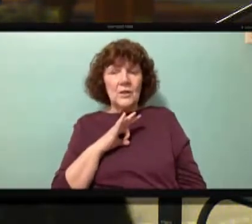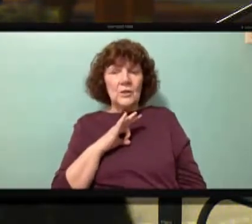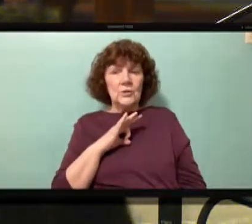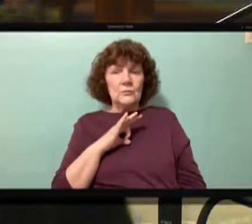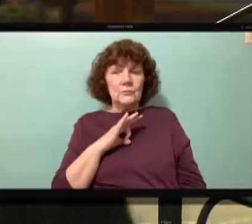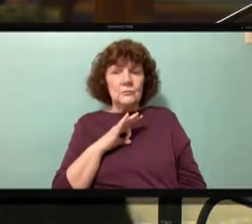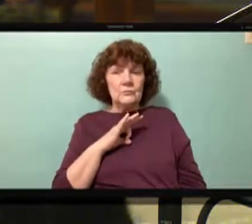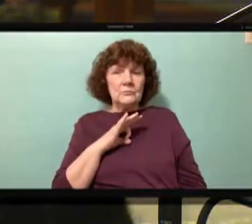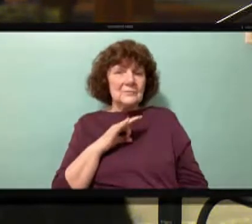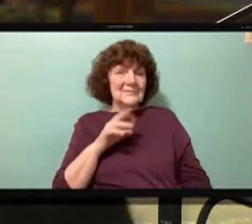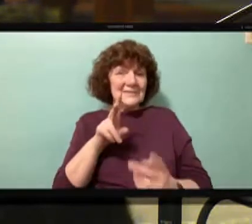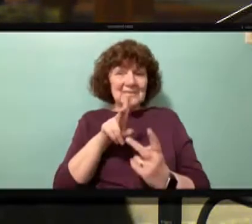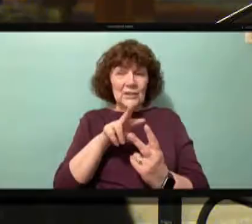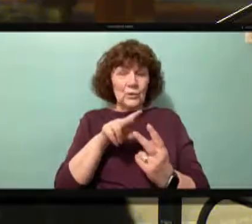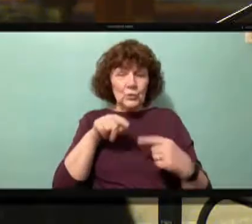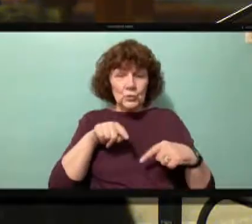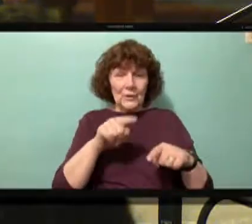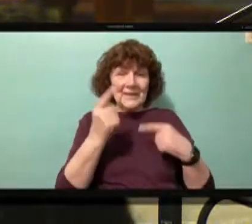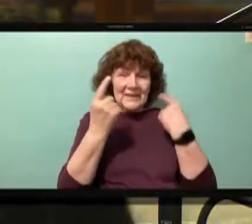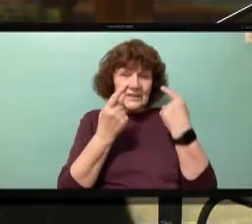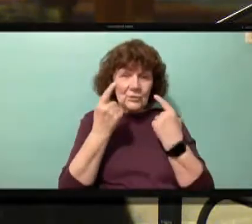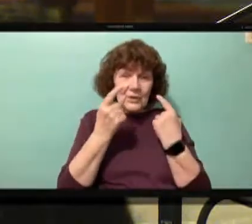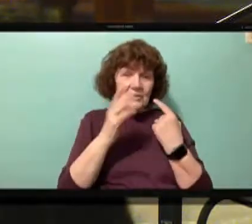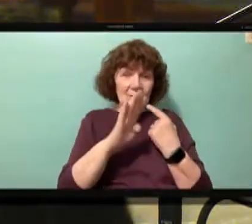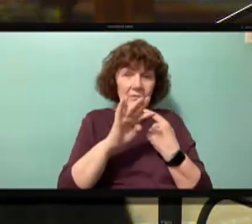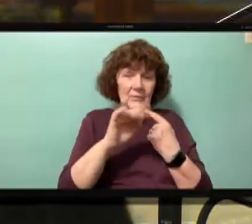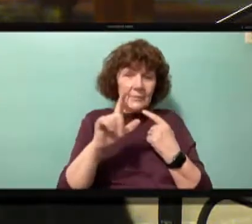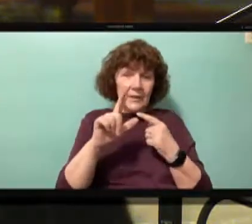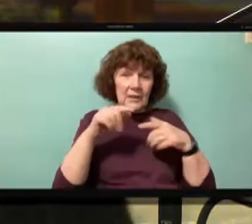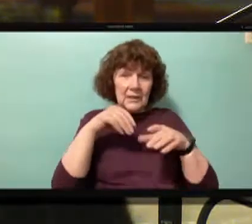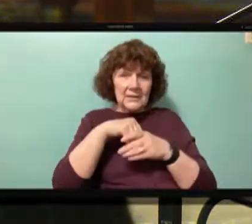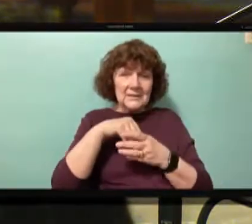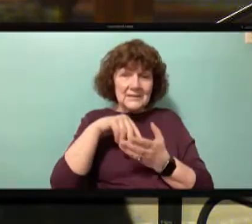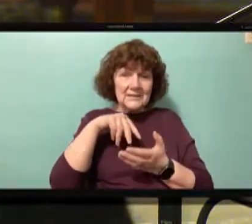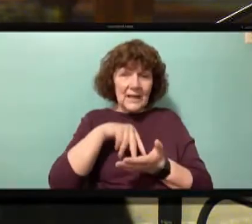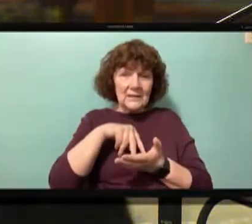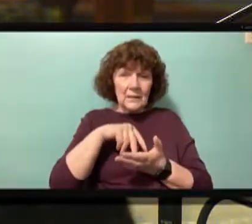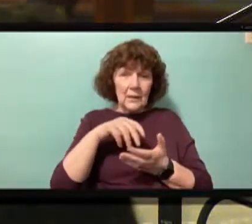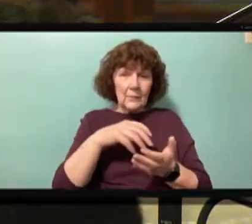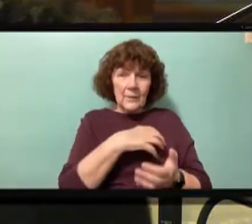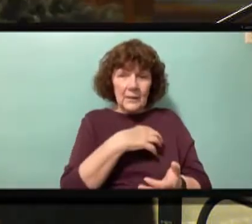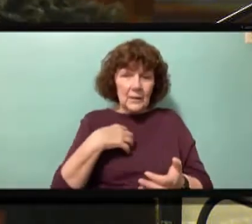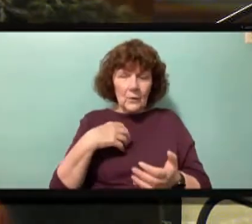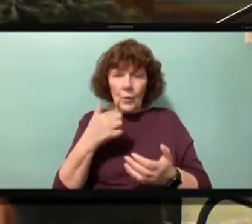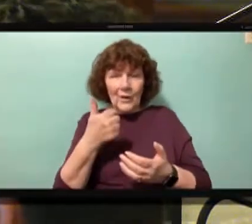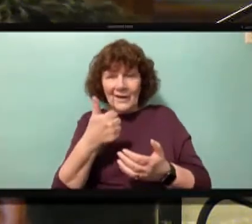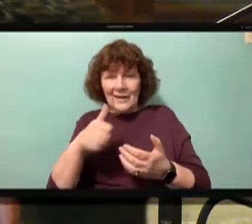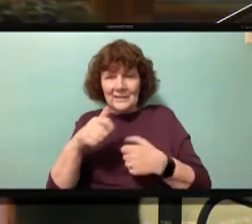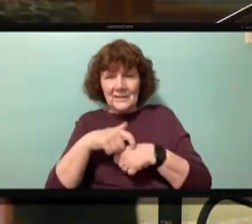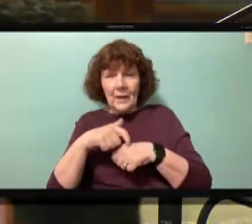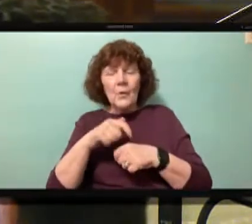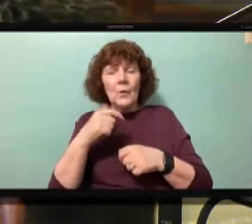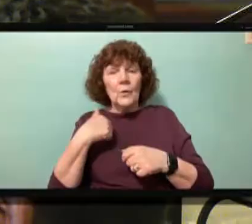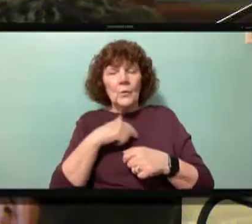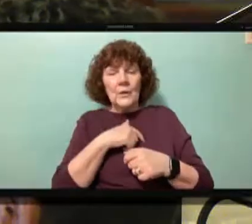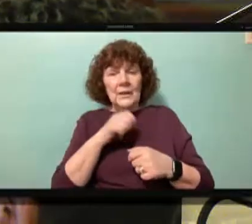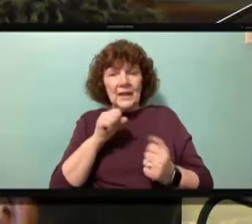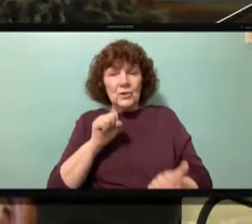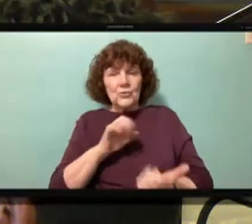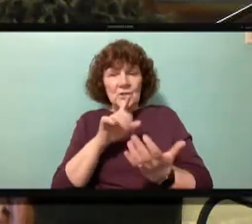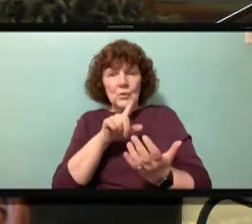either during the consideration of the bill at standing committee or otherwise address those questions about a waiver. That's helpful. Thank you. That's all I